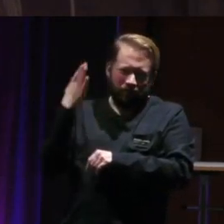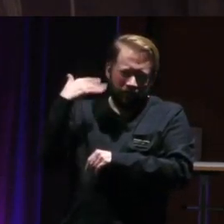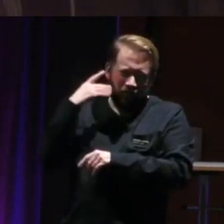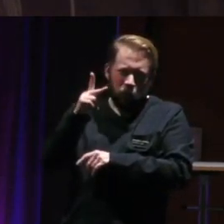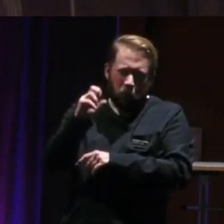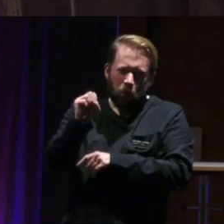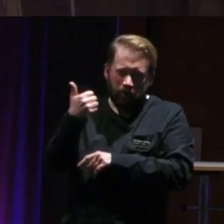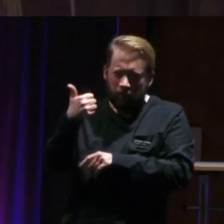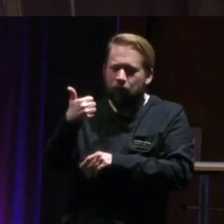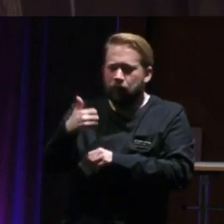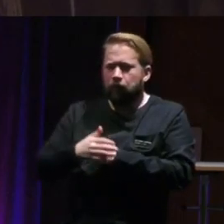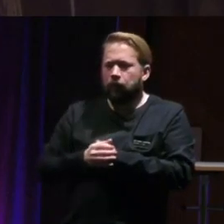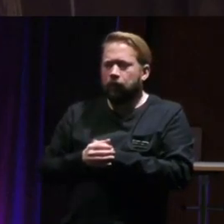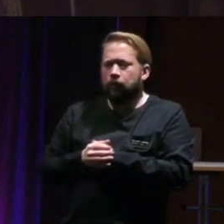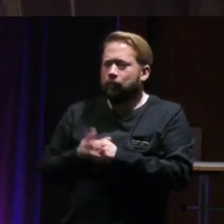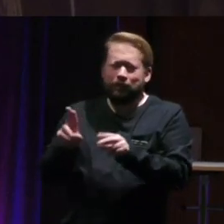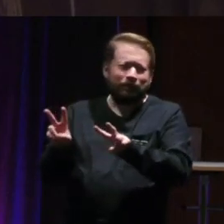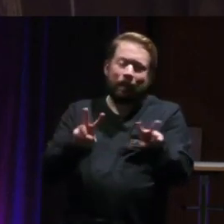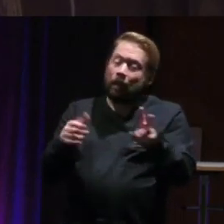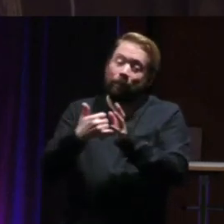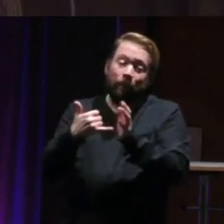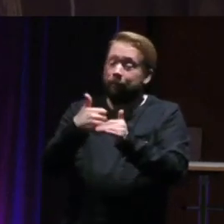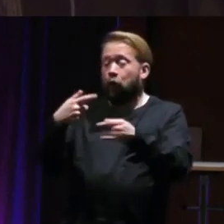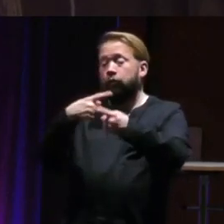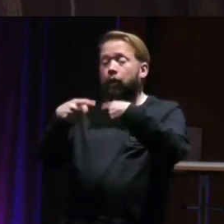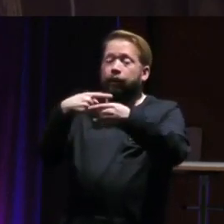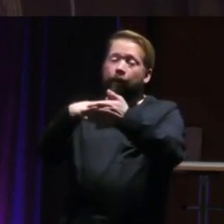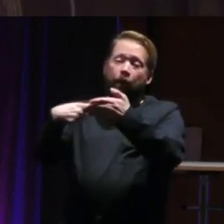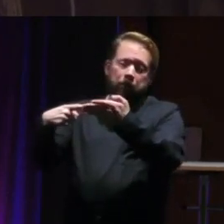Former KGB, but it's same. It's totally same.